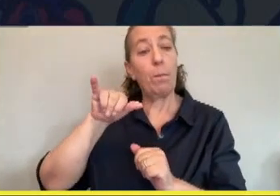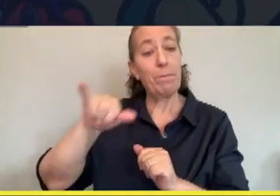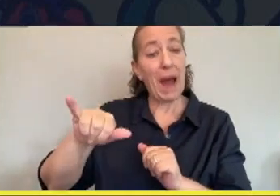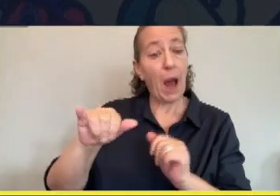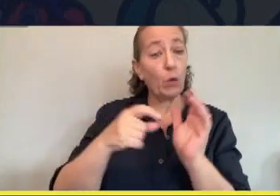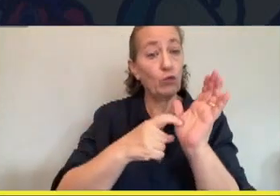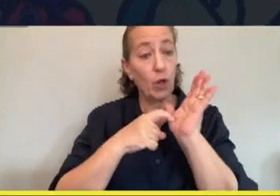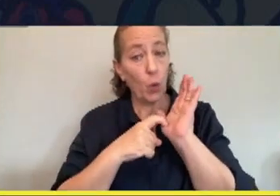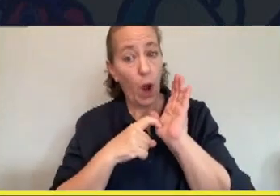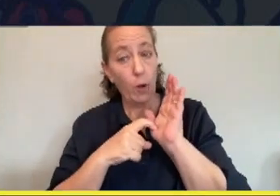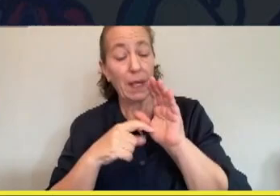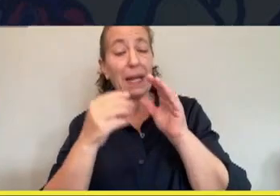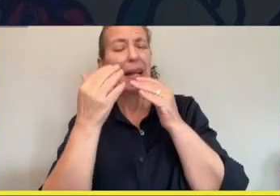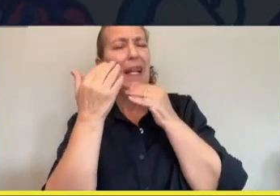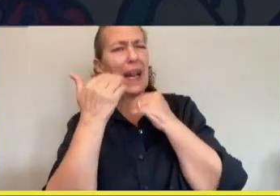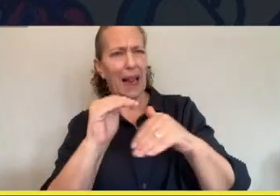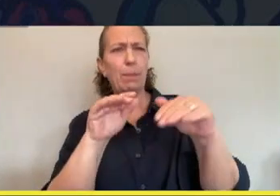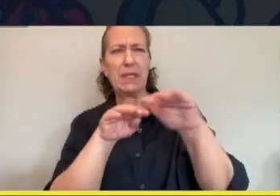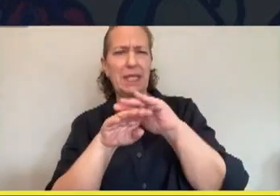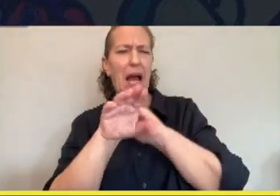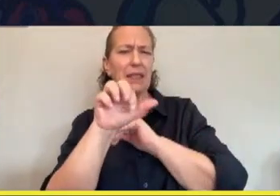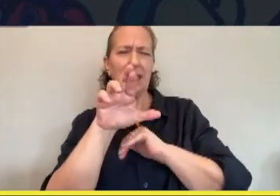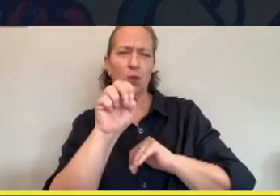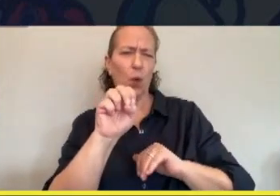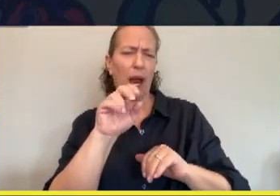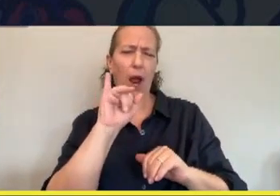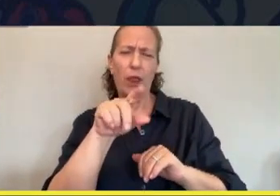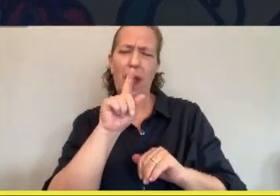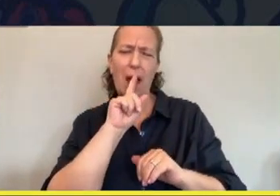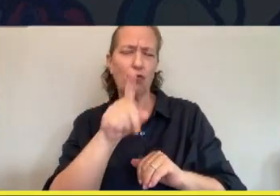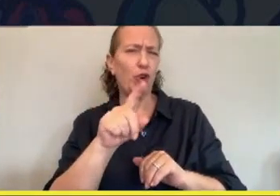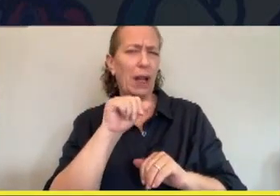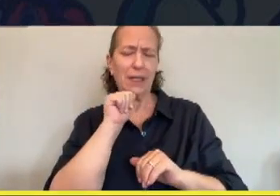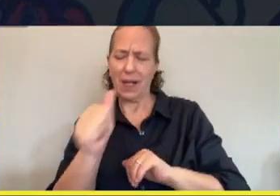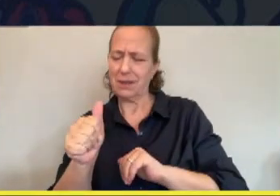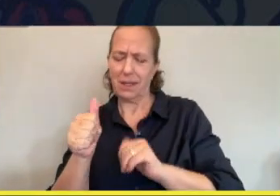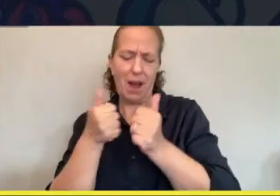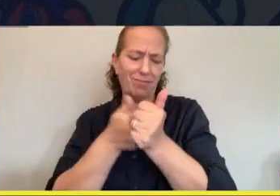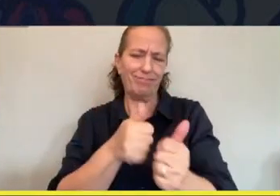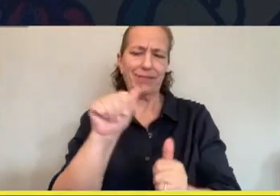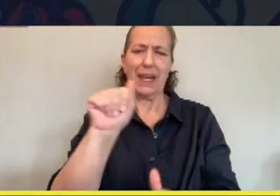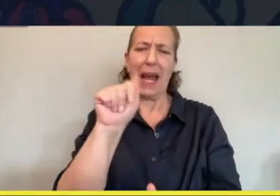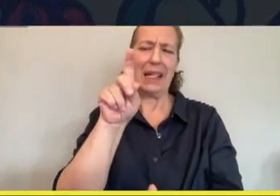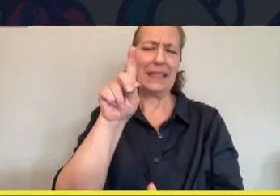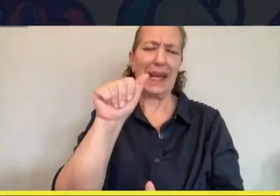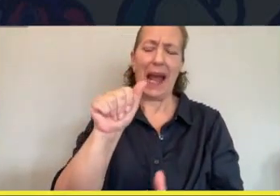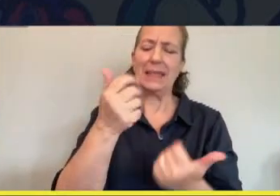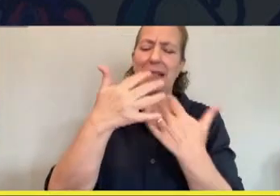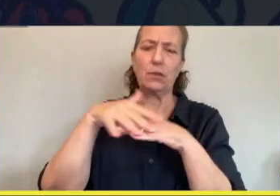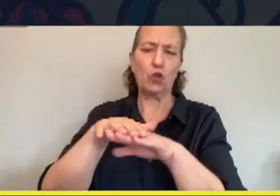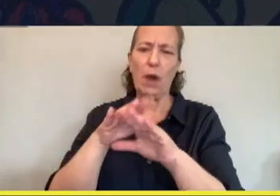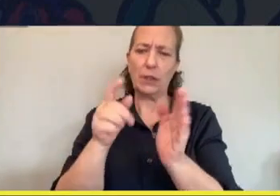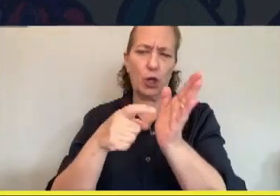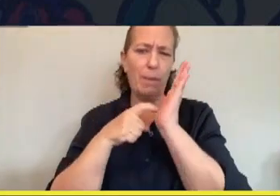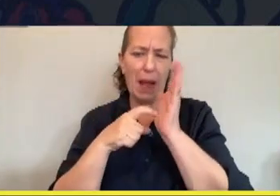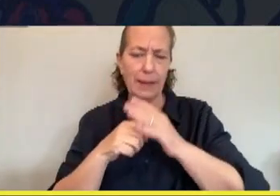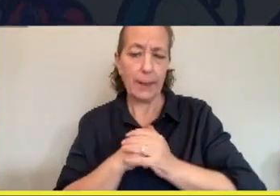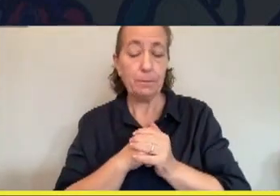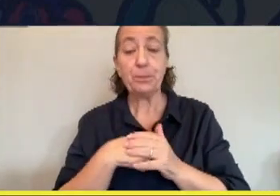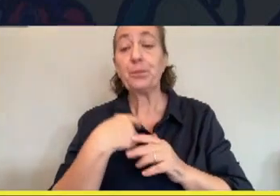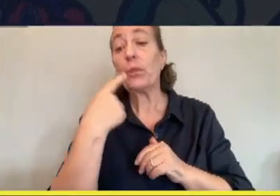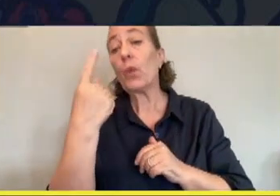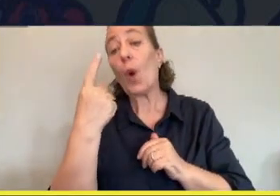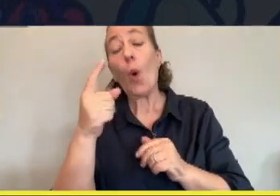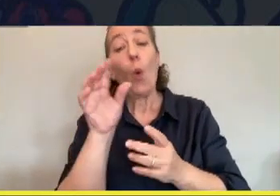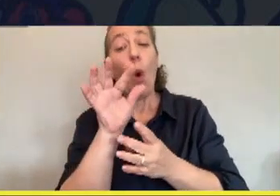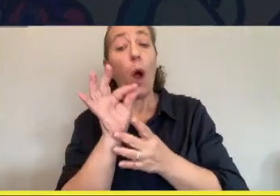care in ways that fly in the face of the ADA's integration mandate. One option for improving